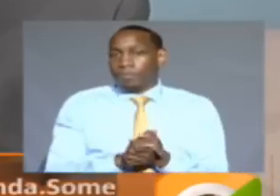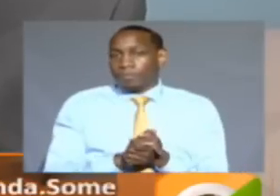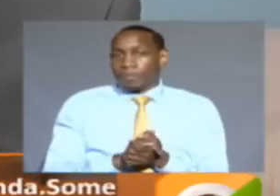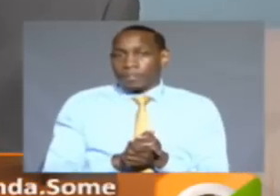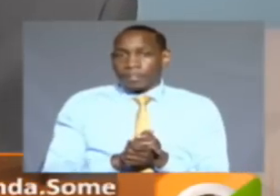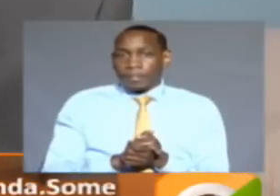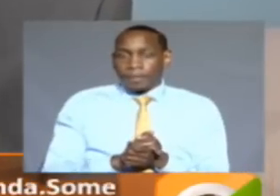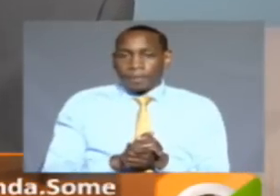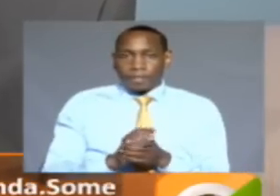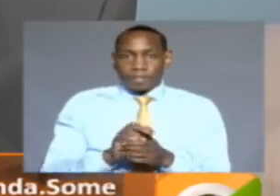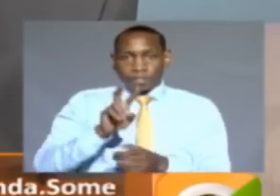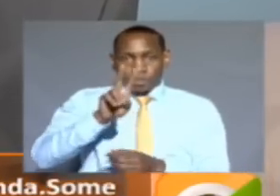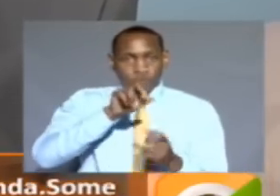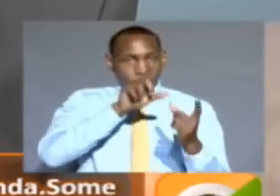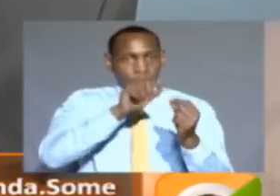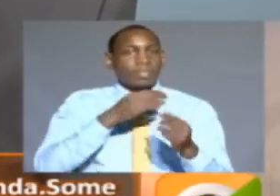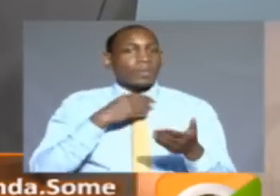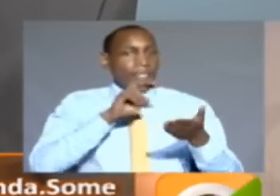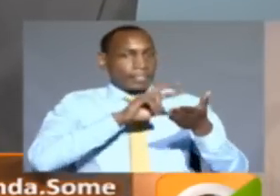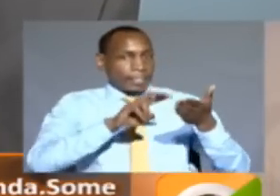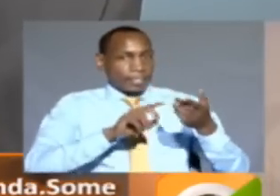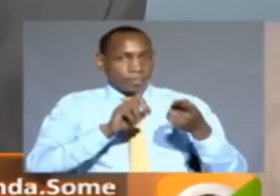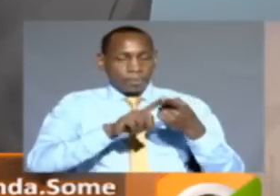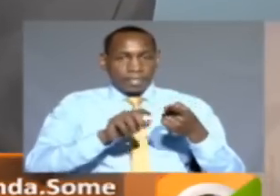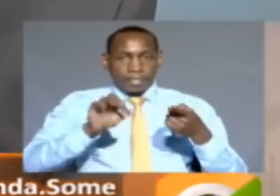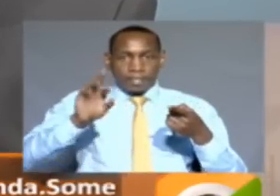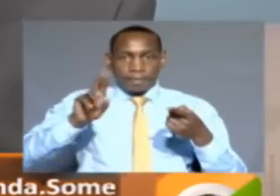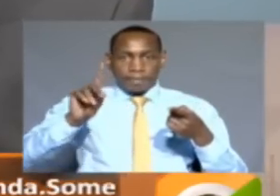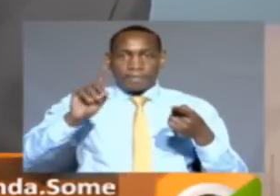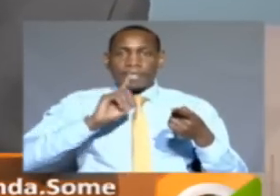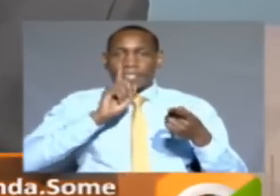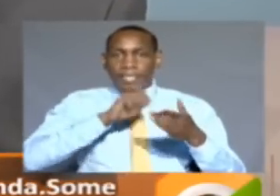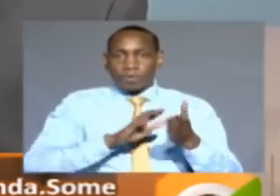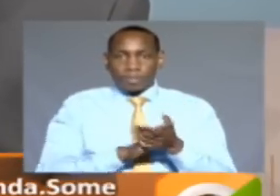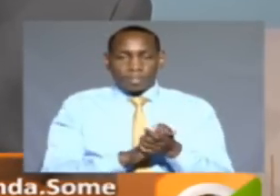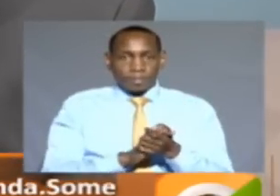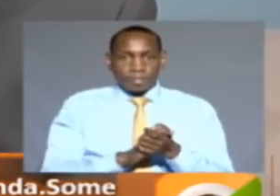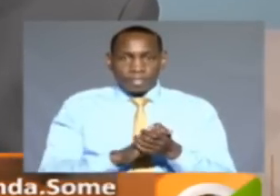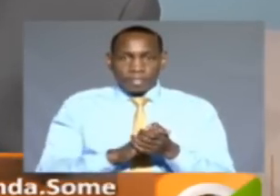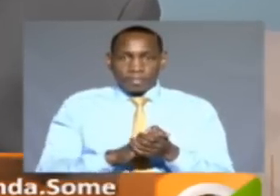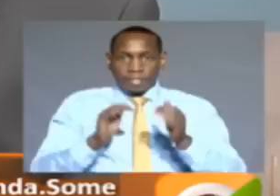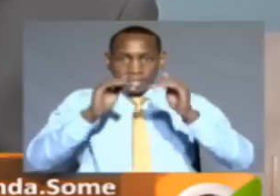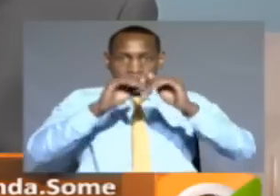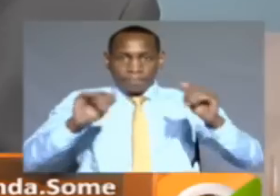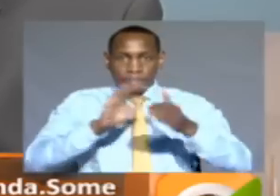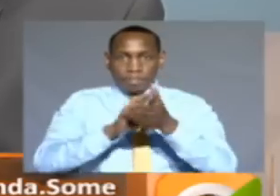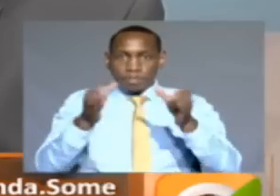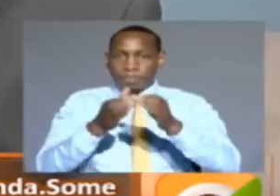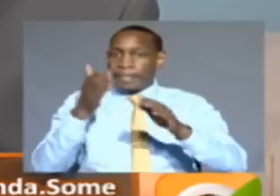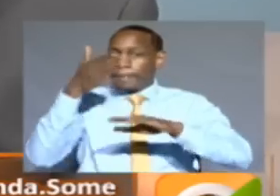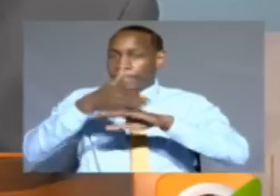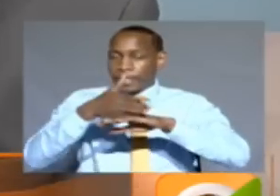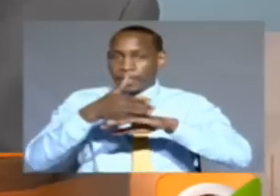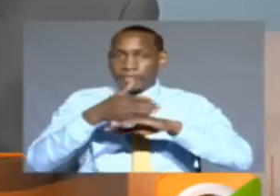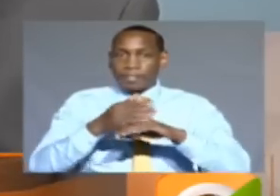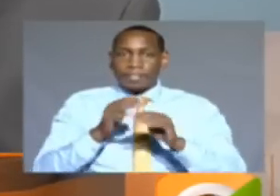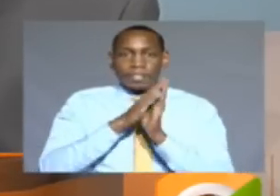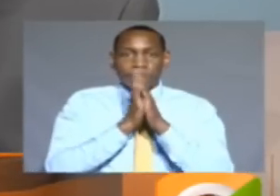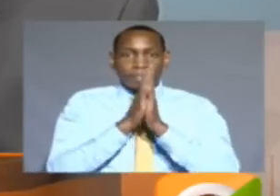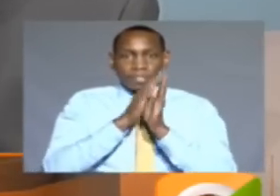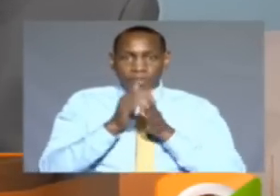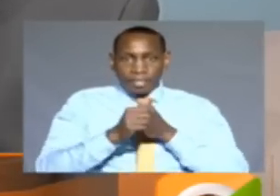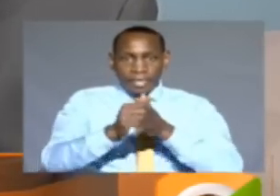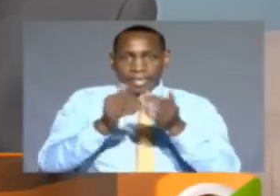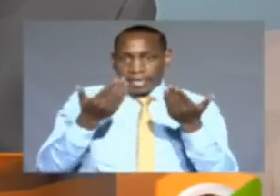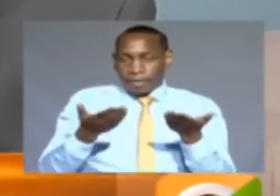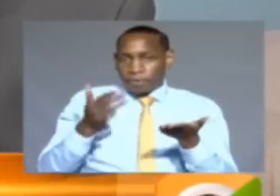But there are 2 tweets I want to read here. One is by Frederick Okango. He says, the perceived division in Jubilee is artificial. The narrative is driven in